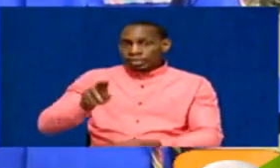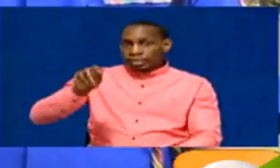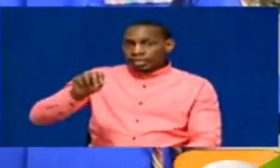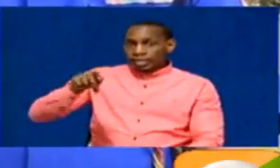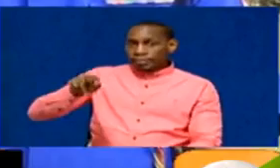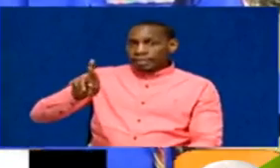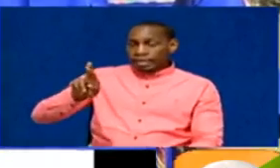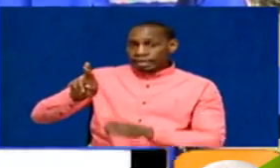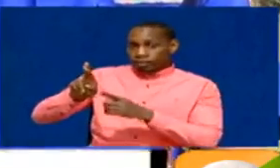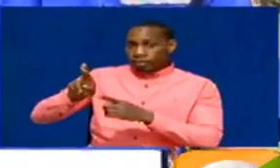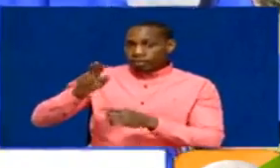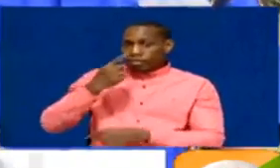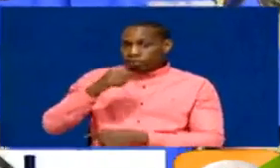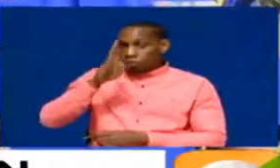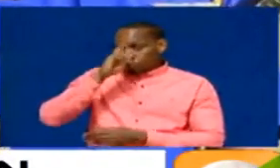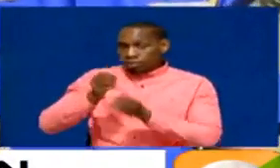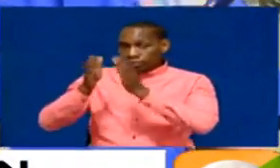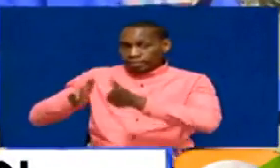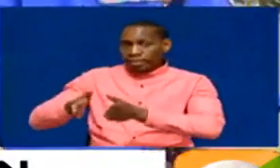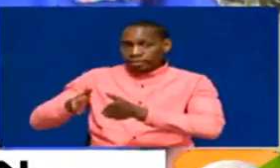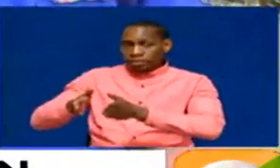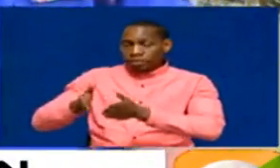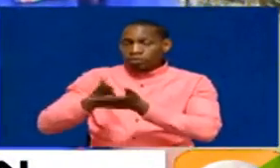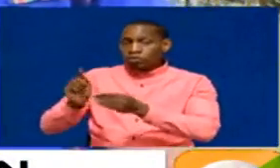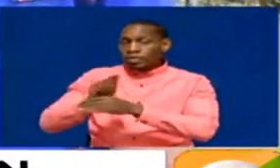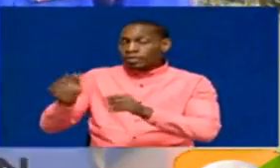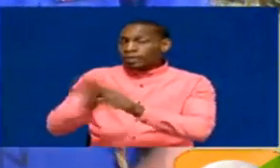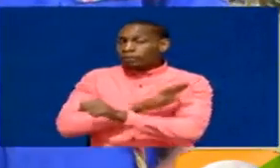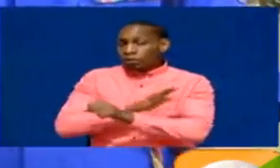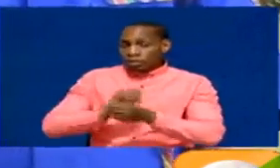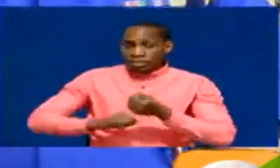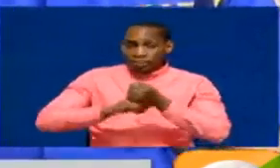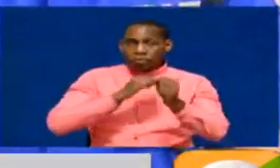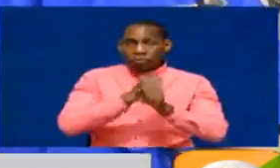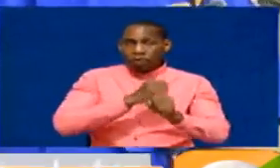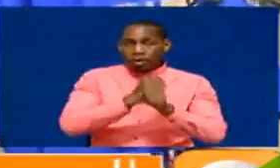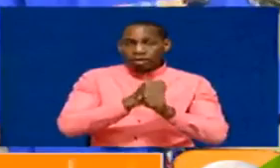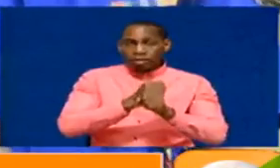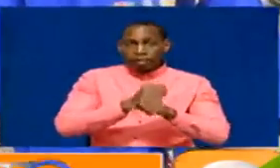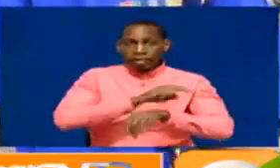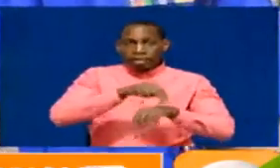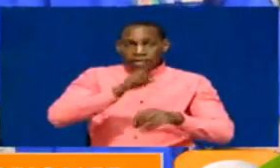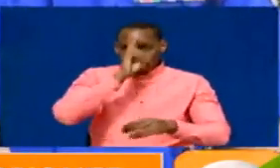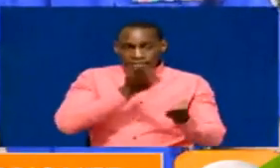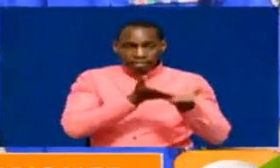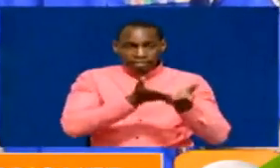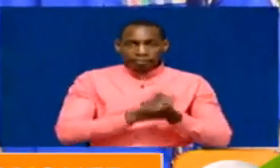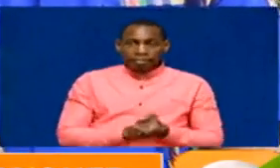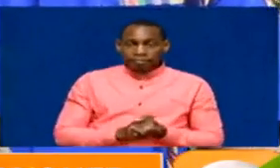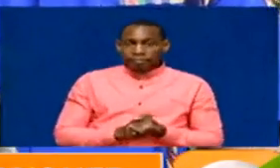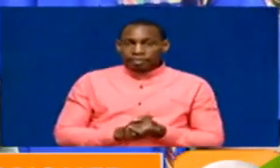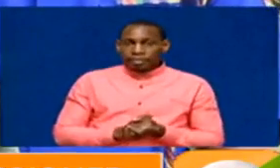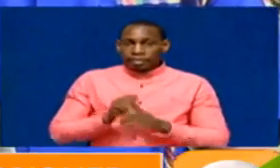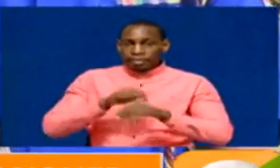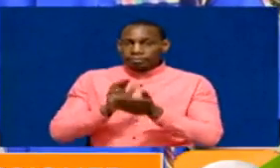are actually police officers fully trained to supplement the effort of the National Police Service. So